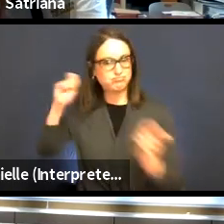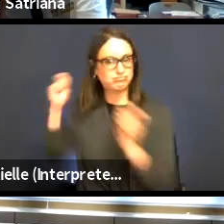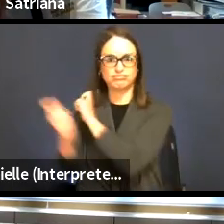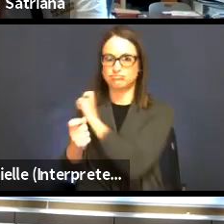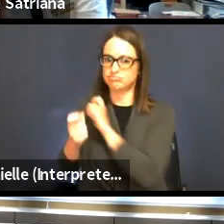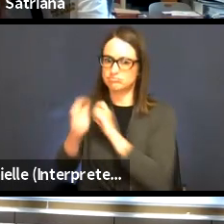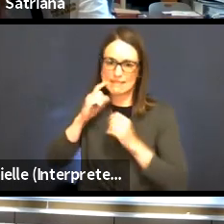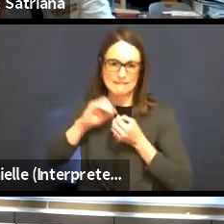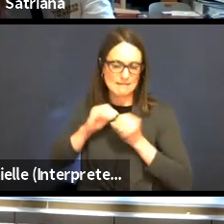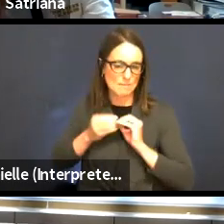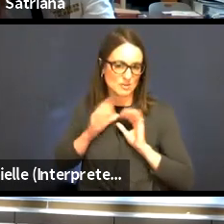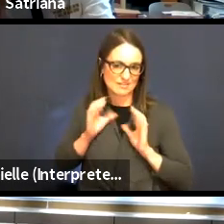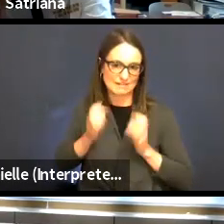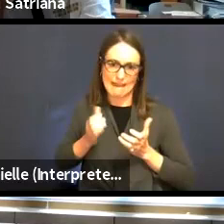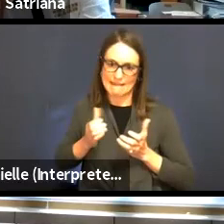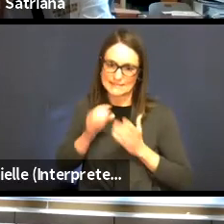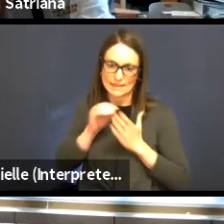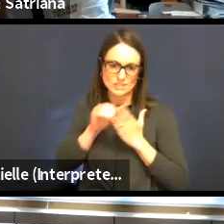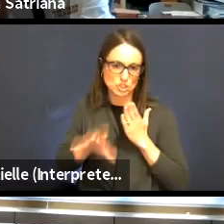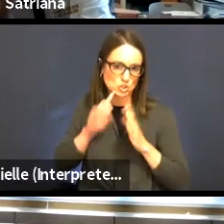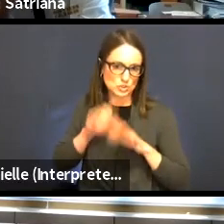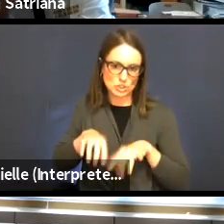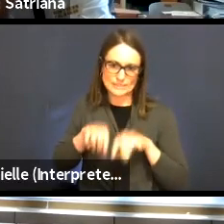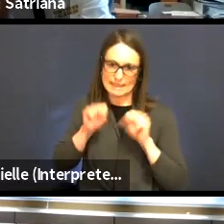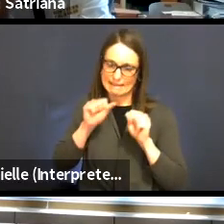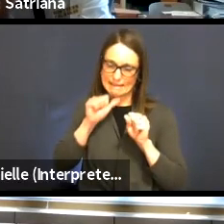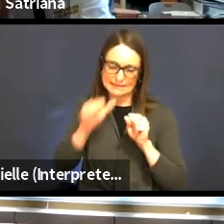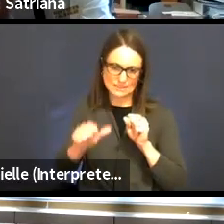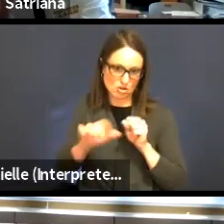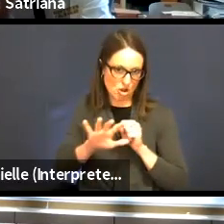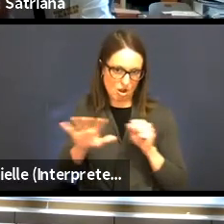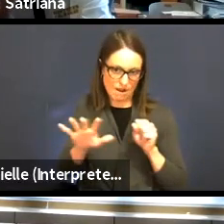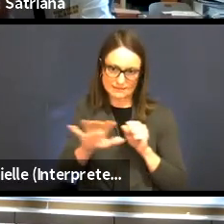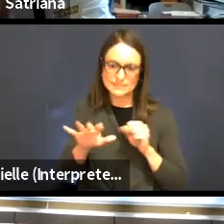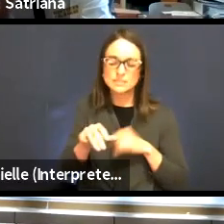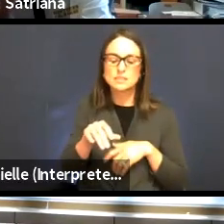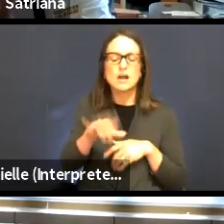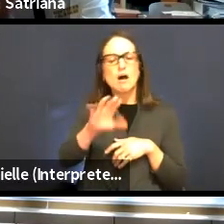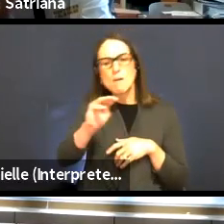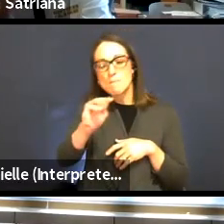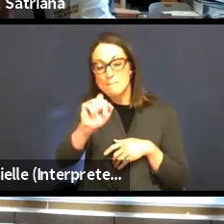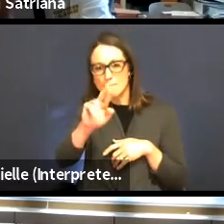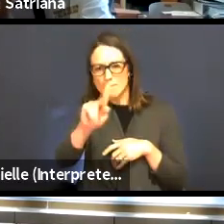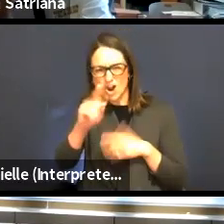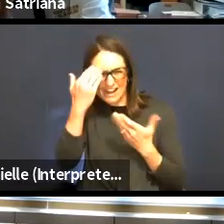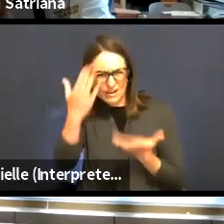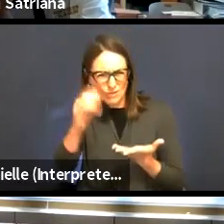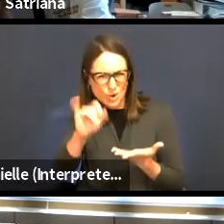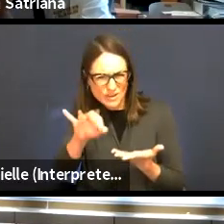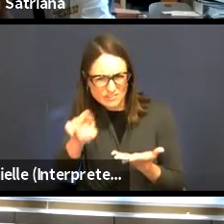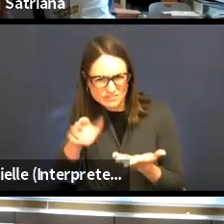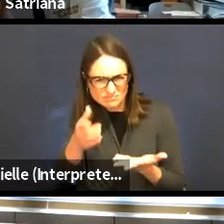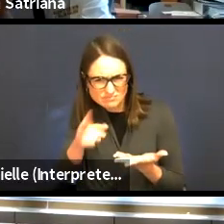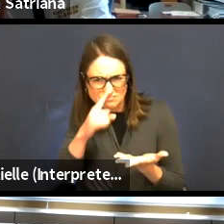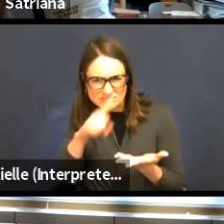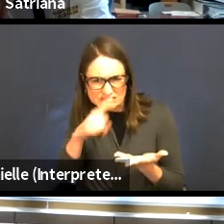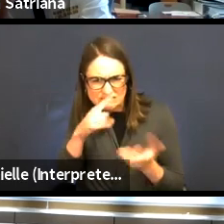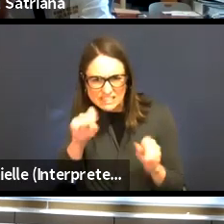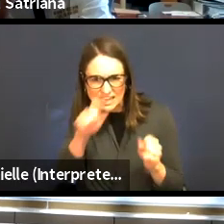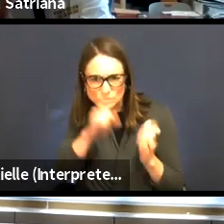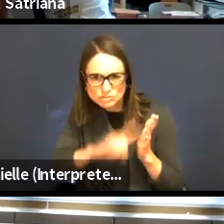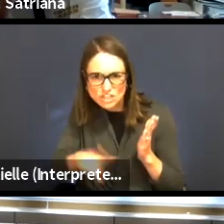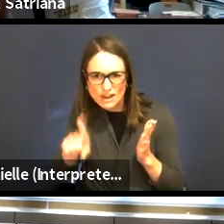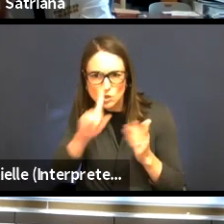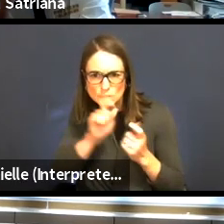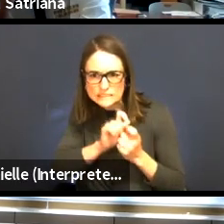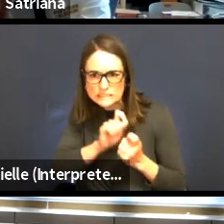classes that students are taking for the fall. Mark, not to put you on the spot, but I don't know if maybe you're kind of checking into some of those details now and